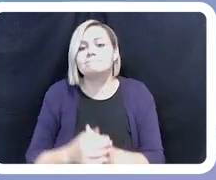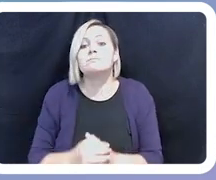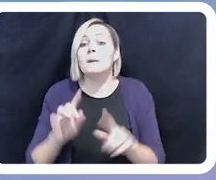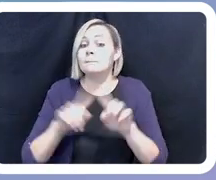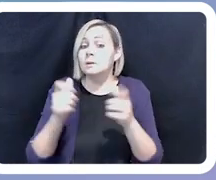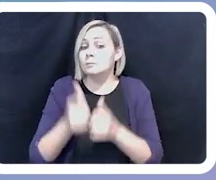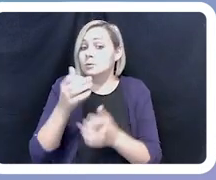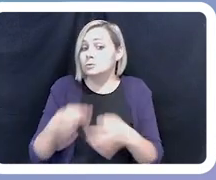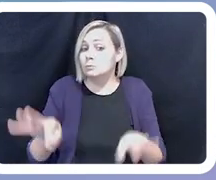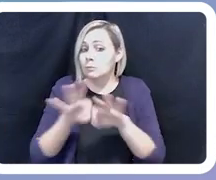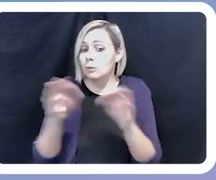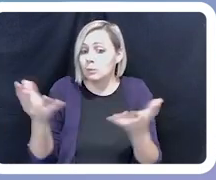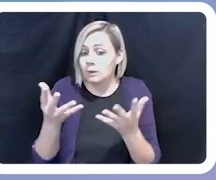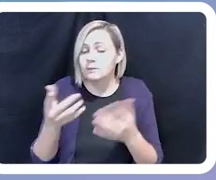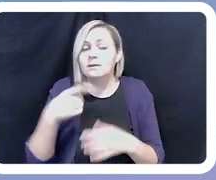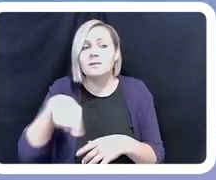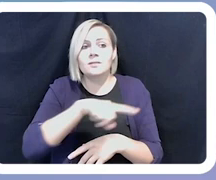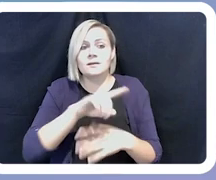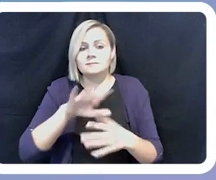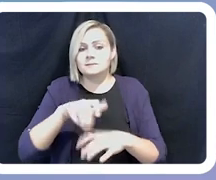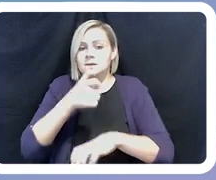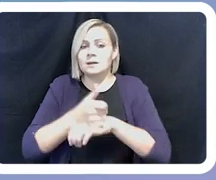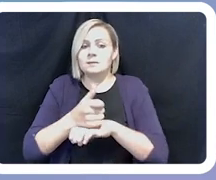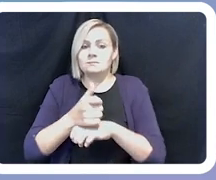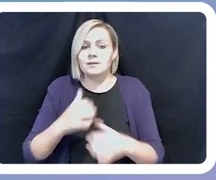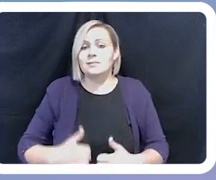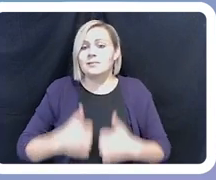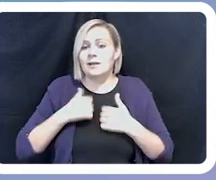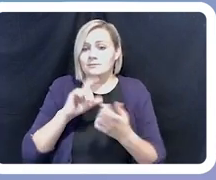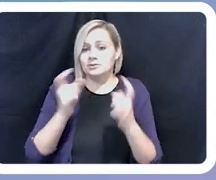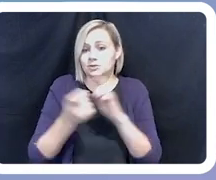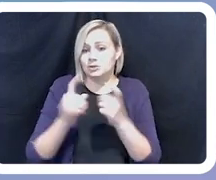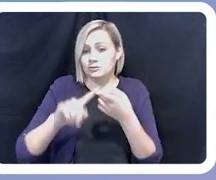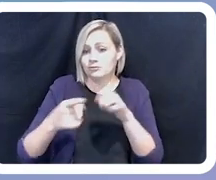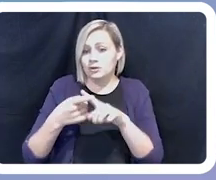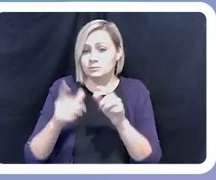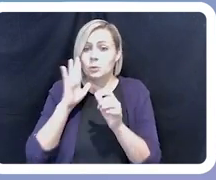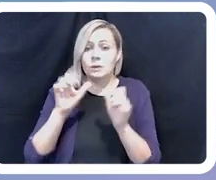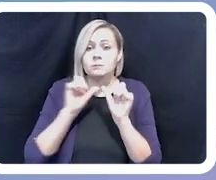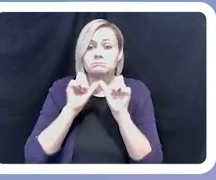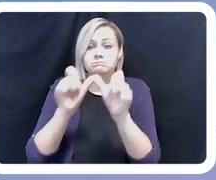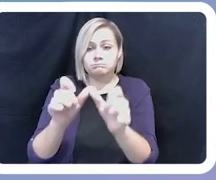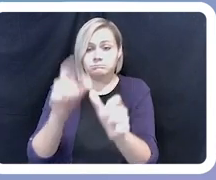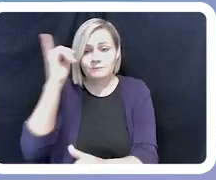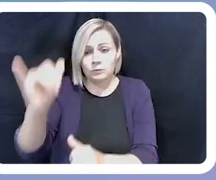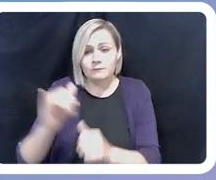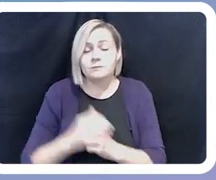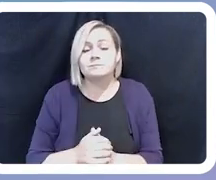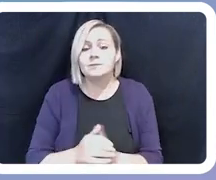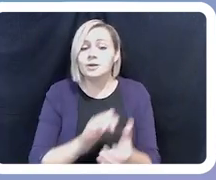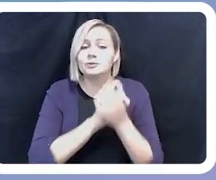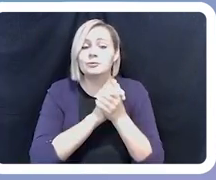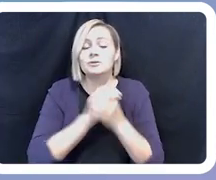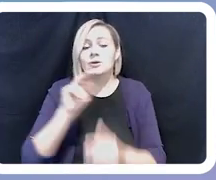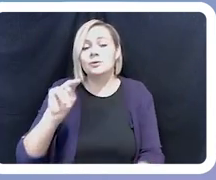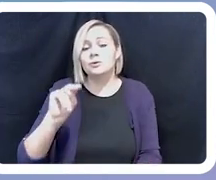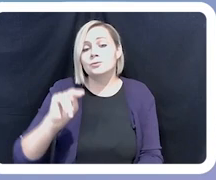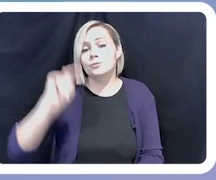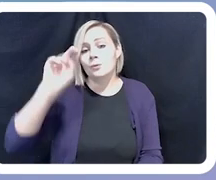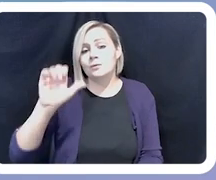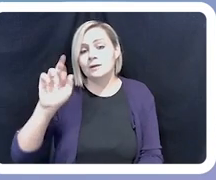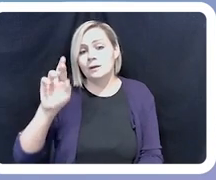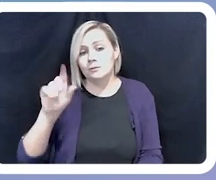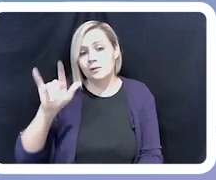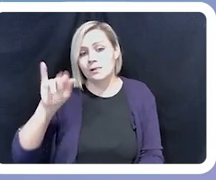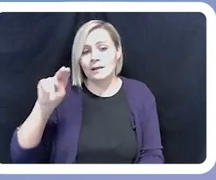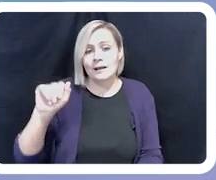most importantly, they have fostered life-changing friendships that will last for years to come. Congratulations to North Carolina